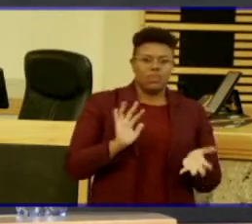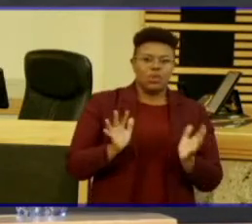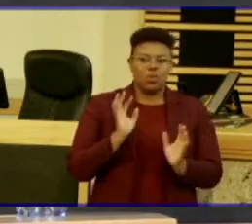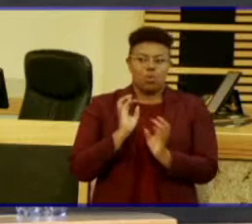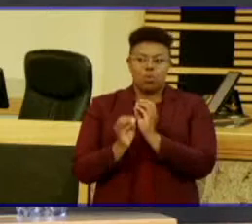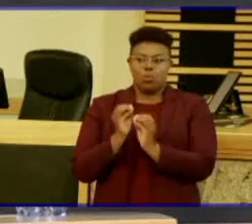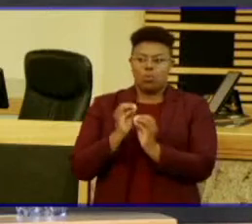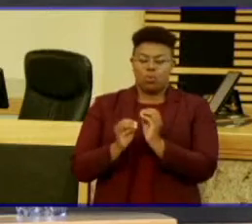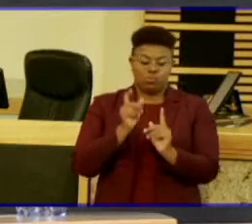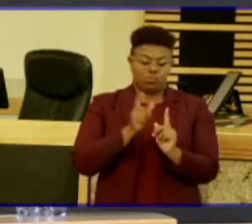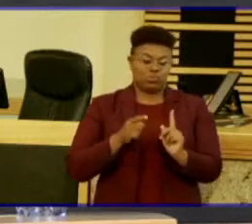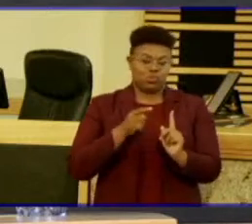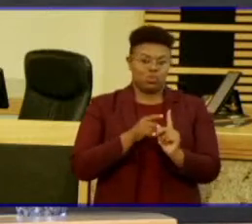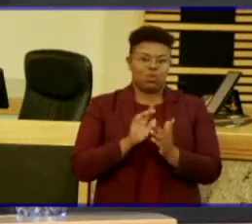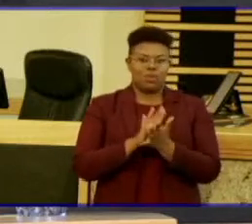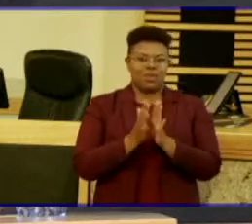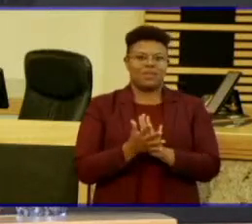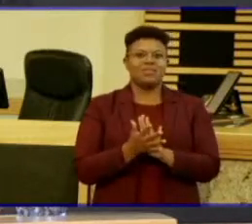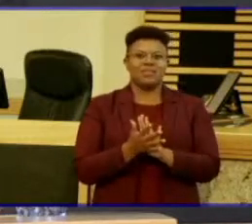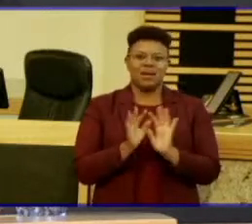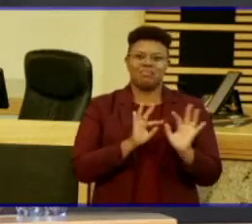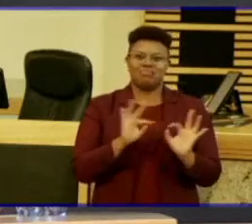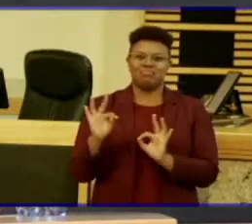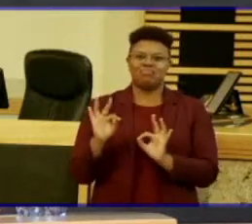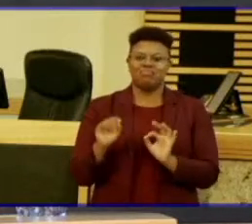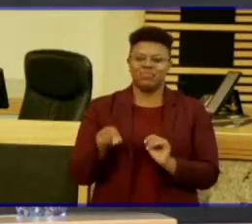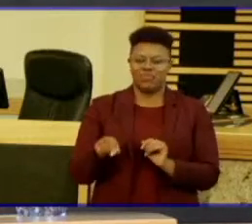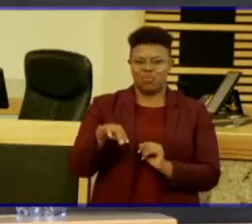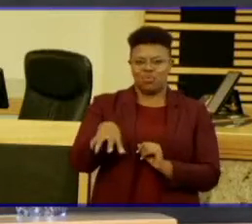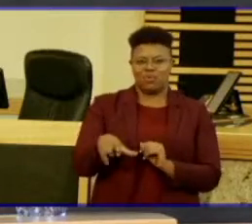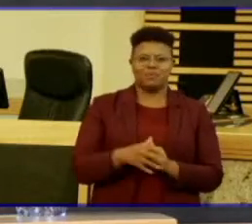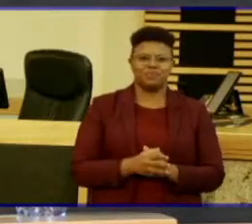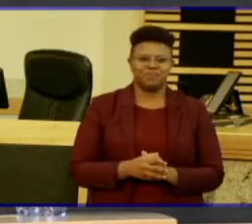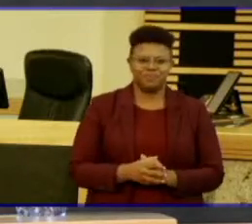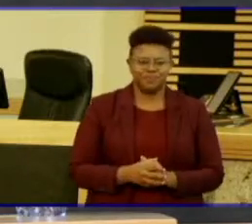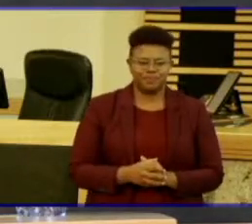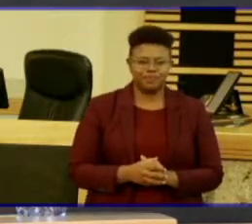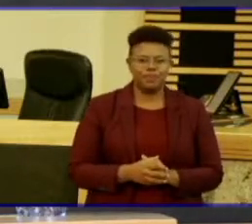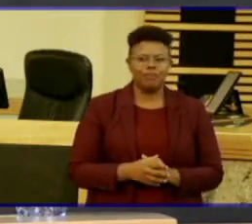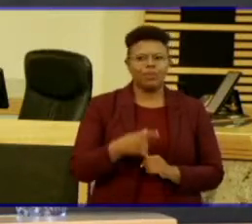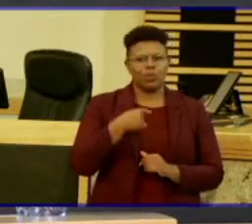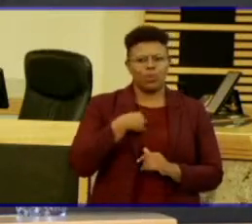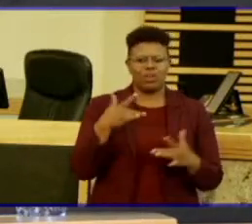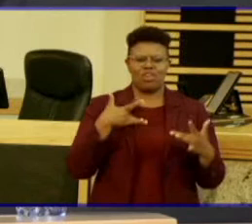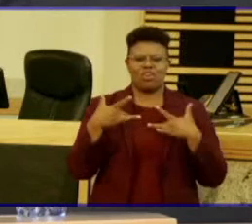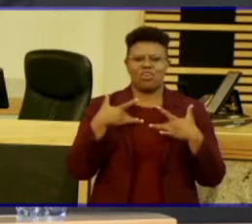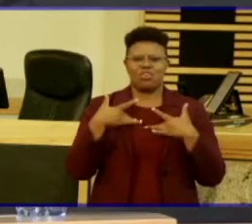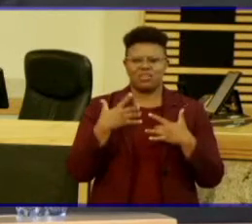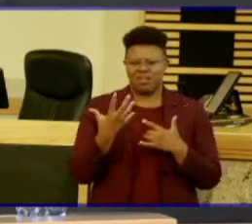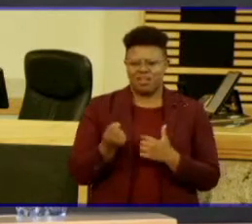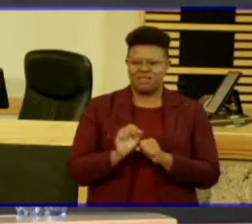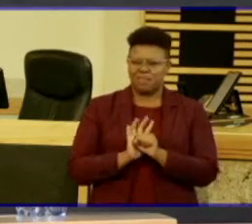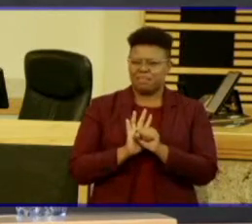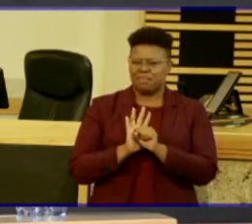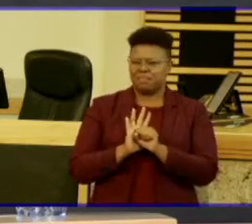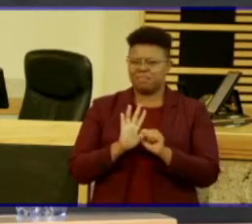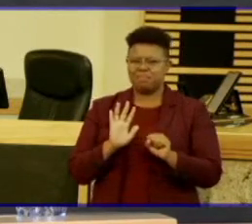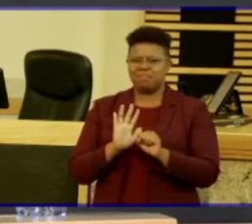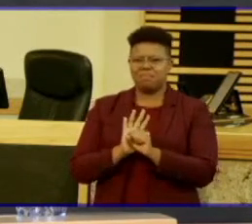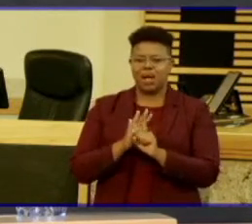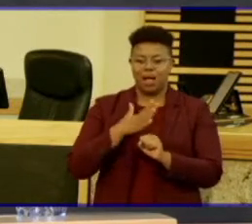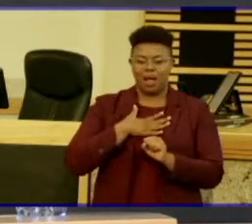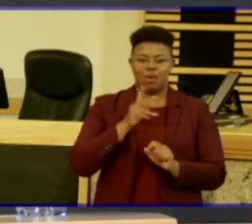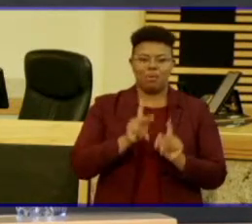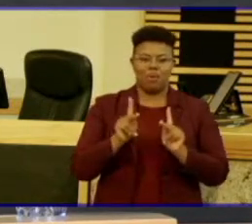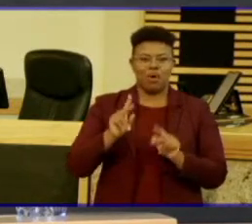umntu ozawuba yityuwa yehlabathi. Madam Speaker, the provincial government has noted with concern the backlog experienced by our people who